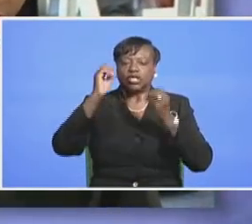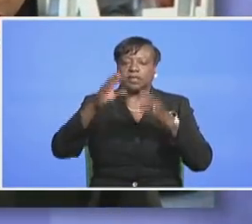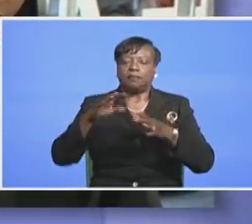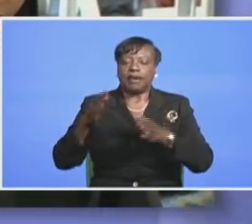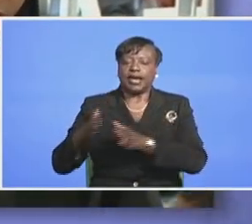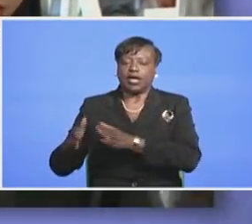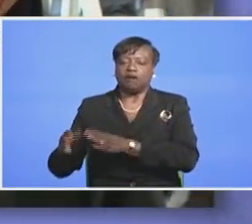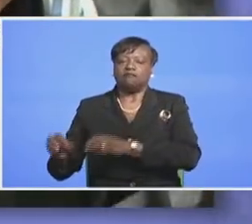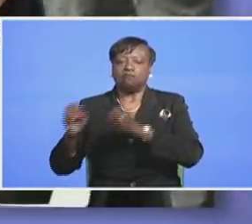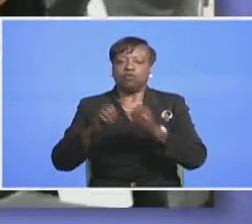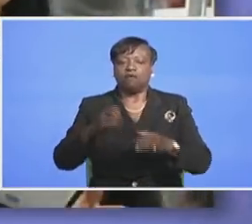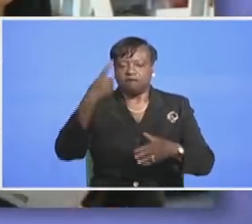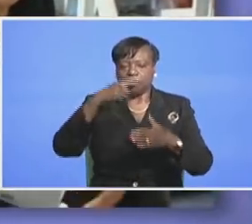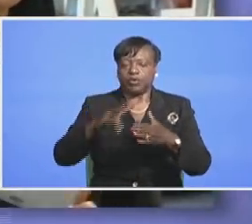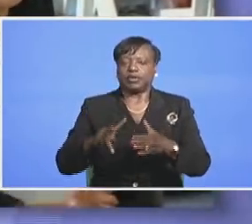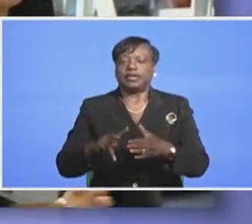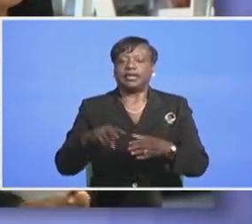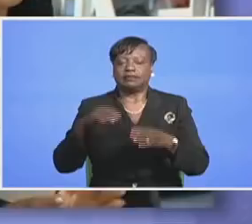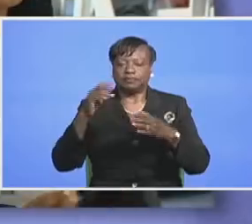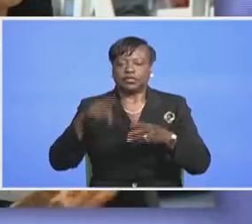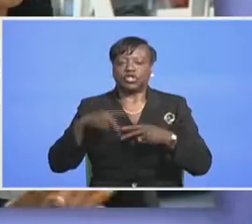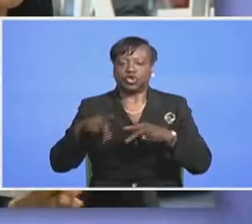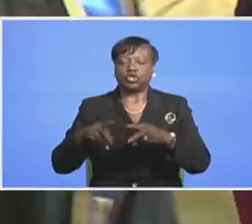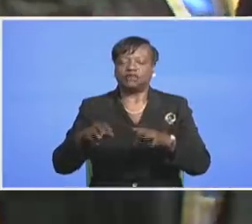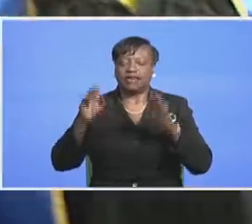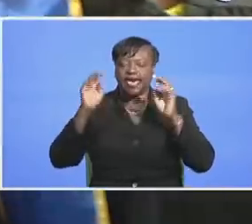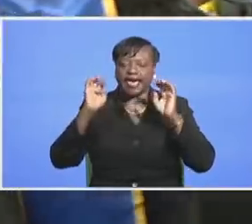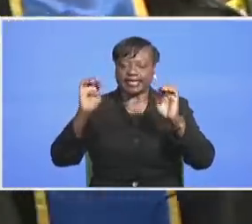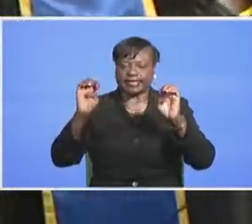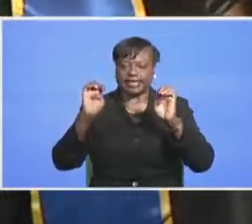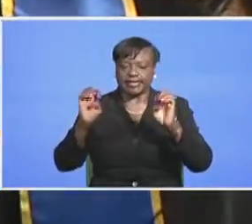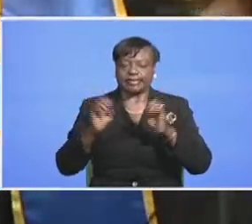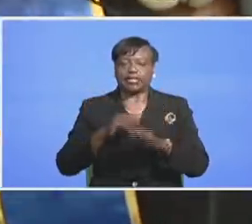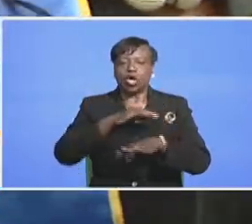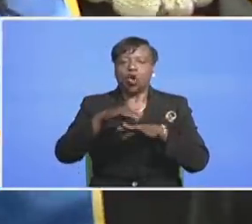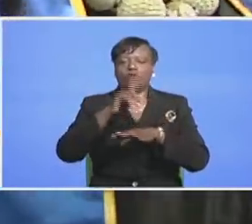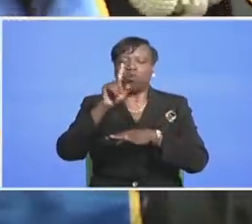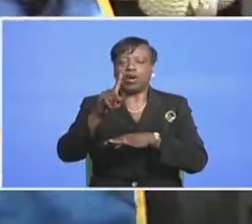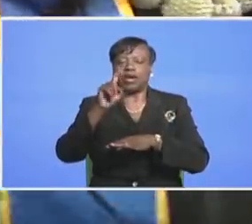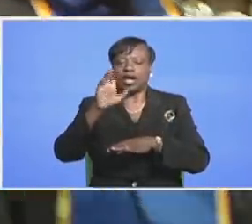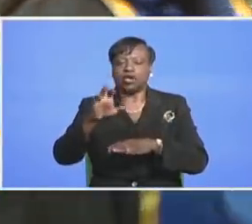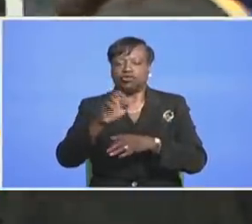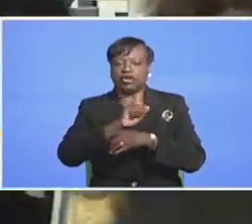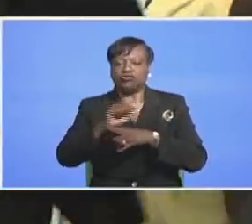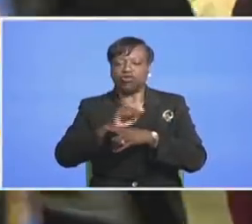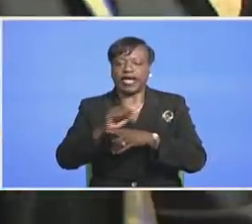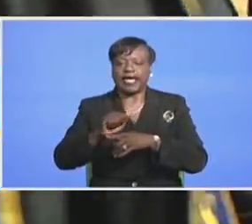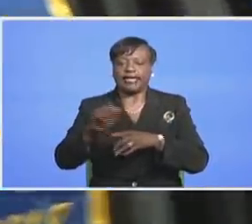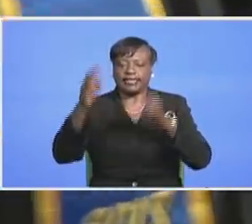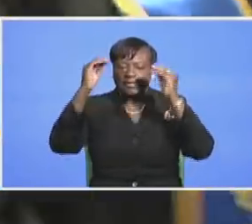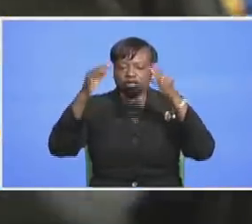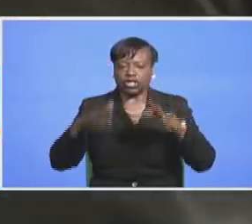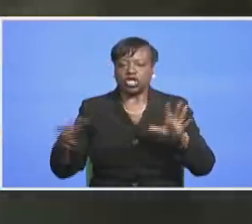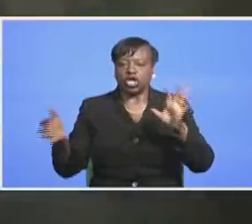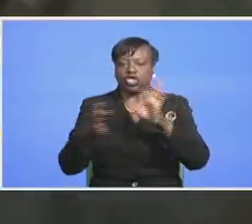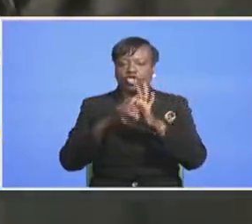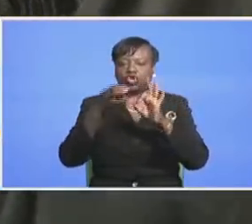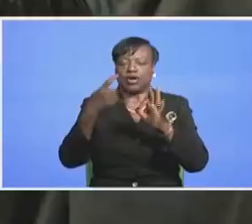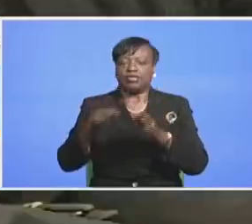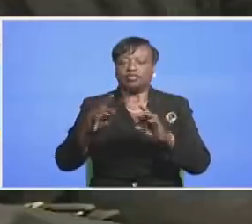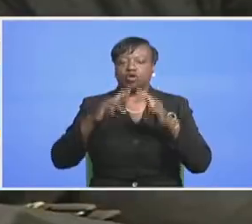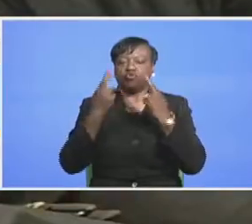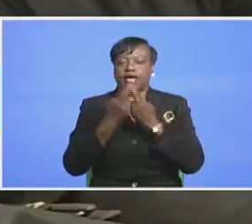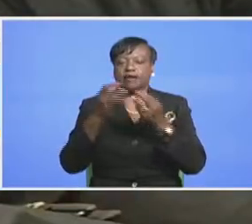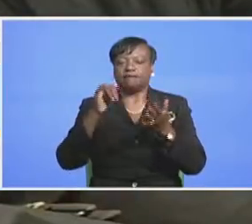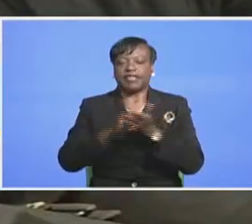the pursuit of excellence. Over 100 University of the Bahamas trained teachers officially joined the ranks of that noble